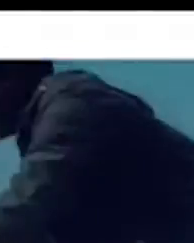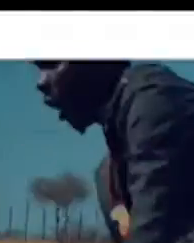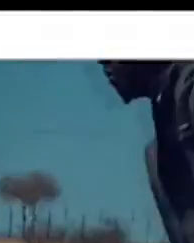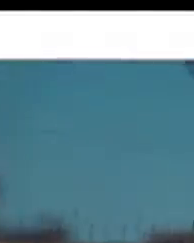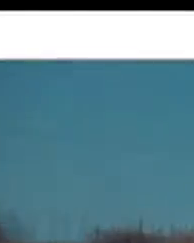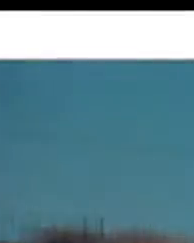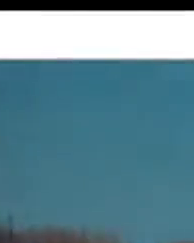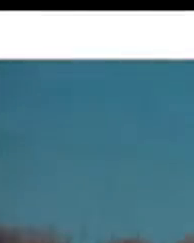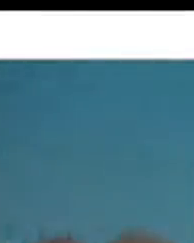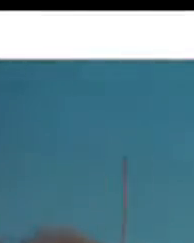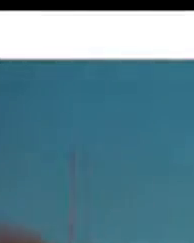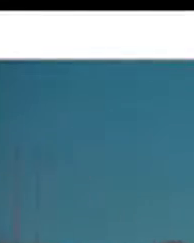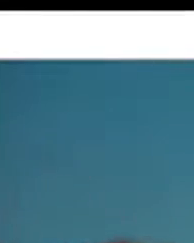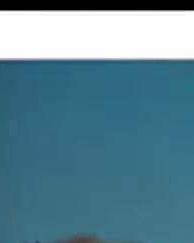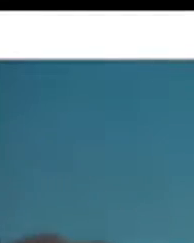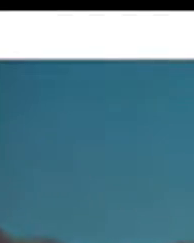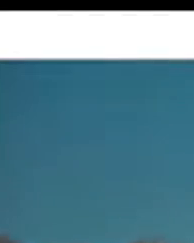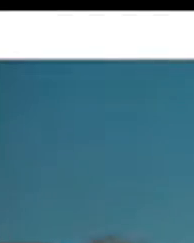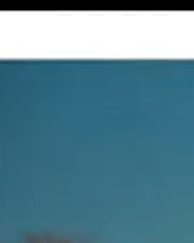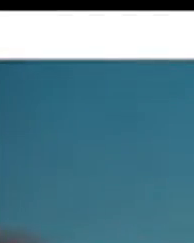moyo wuka metal.